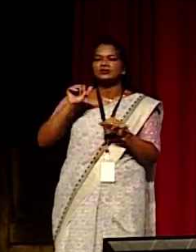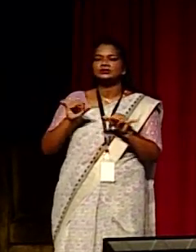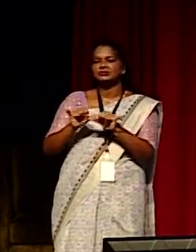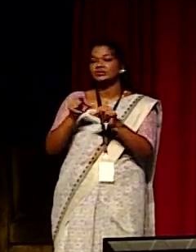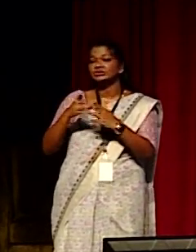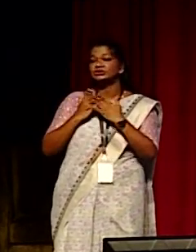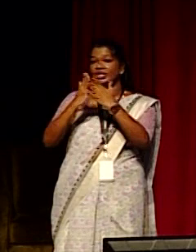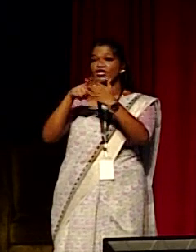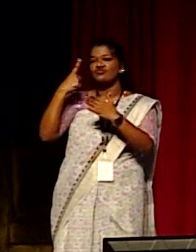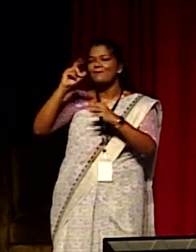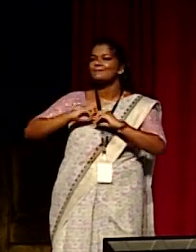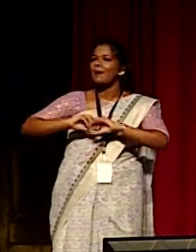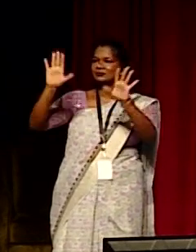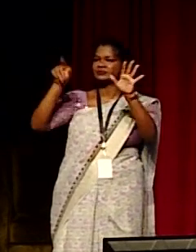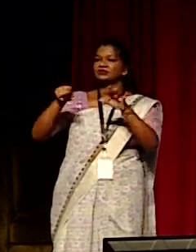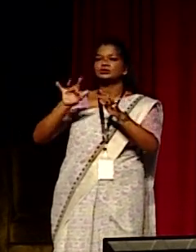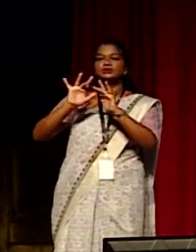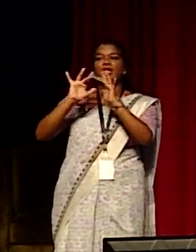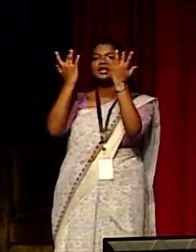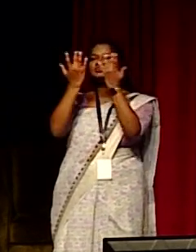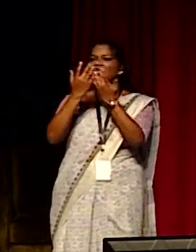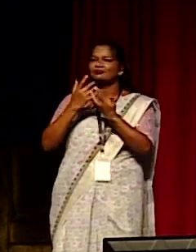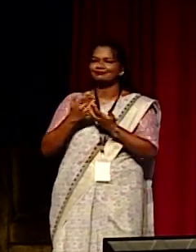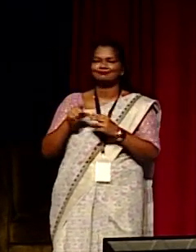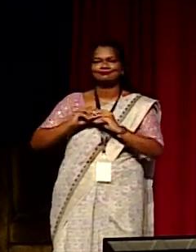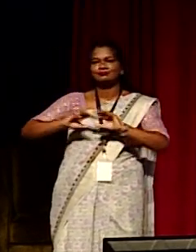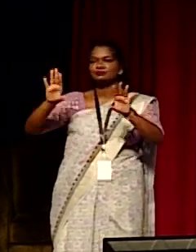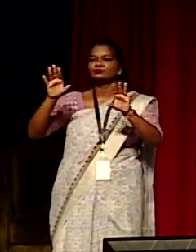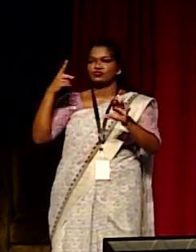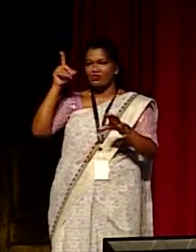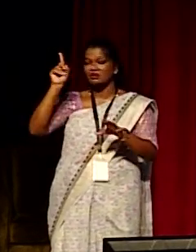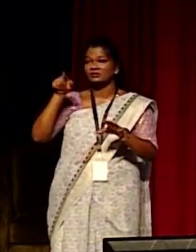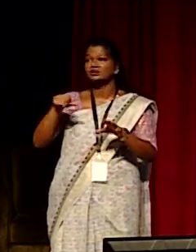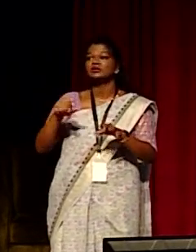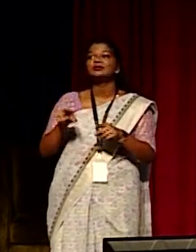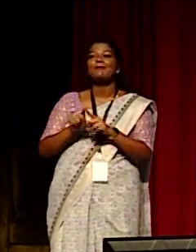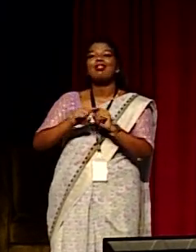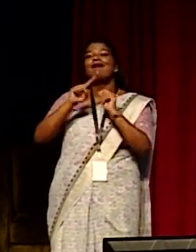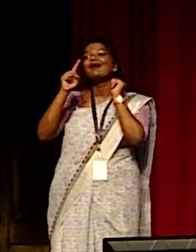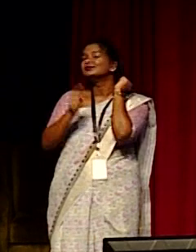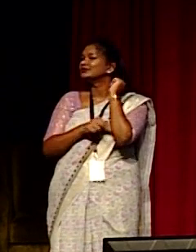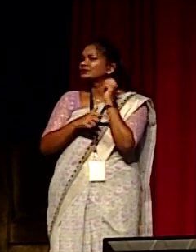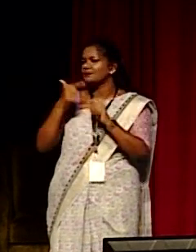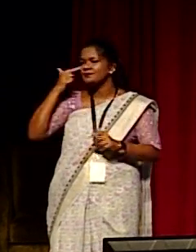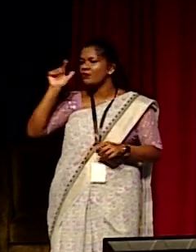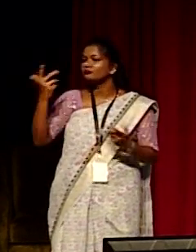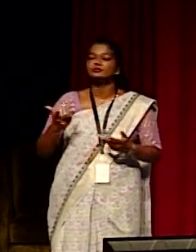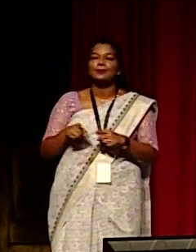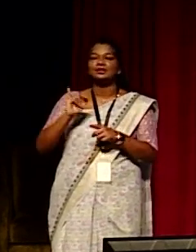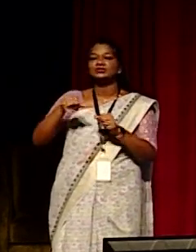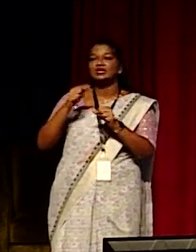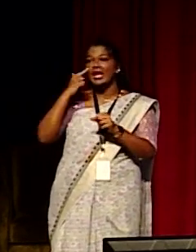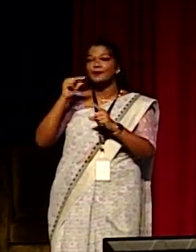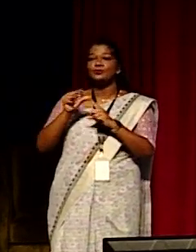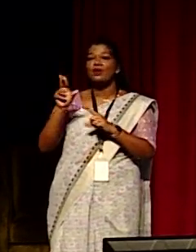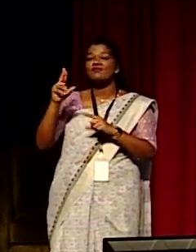The study was published in the International Journal of Prosthetics, and the conclusion was the Jaipur